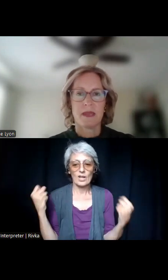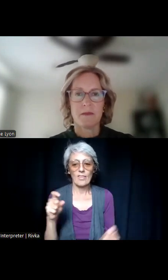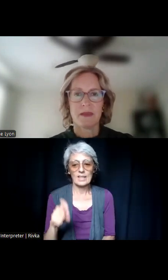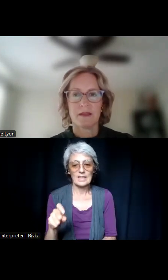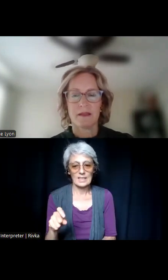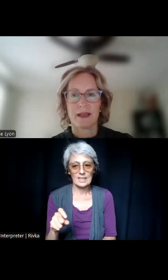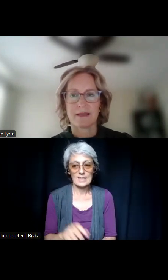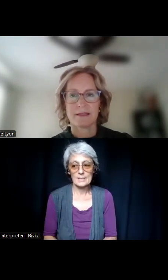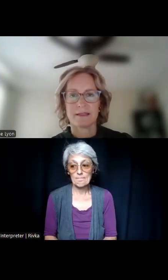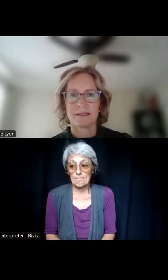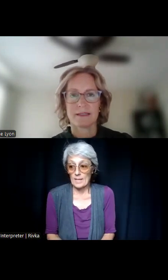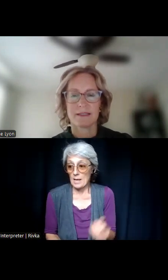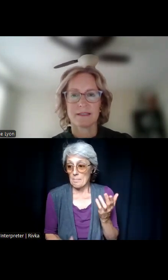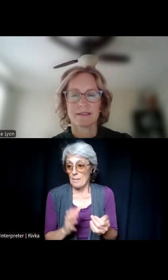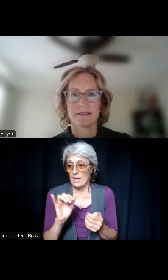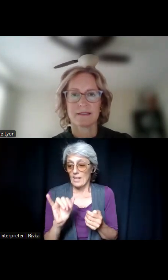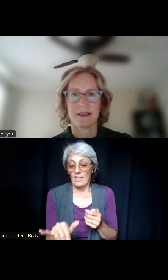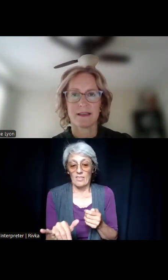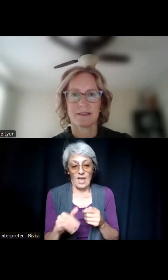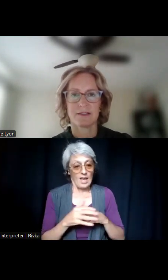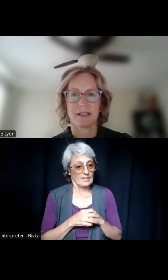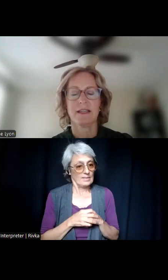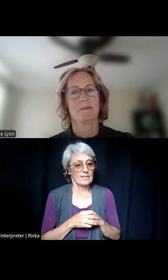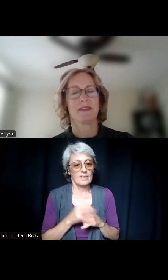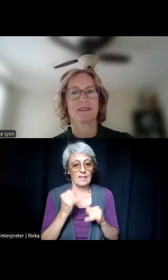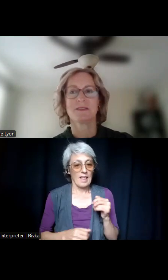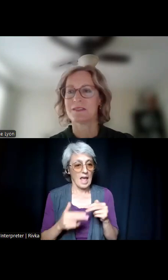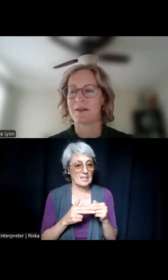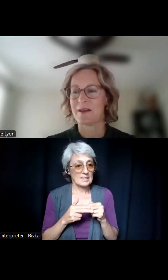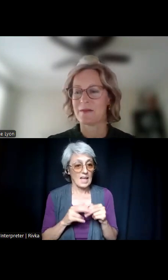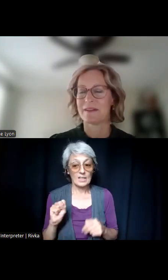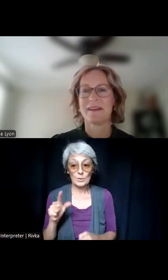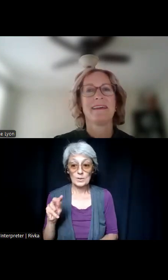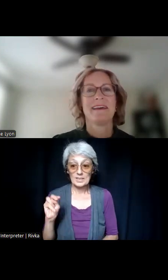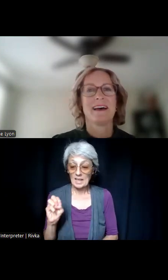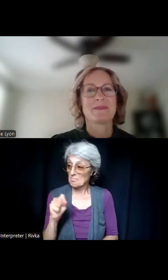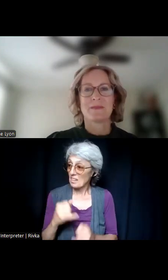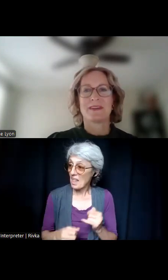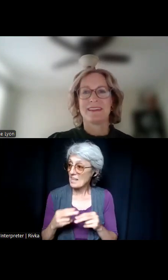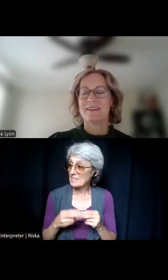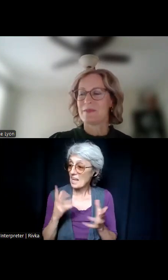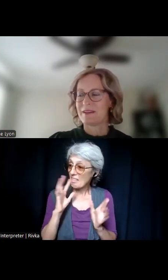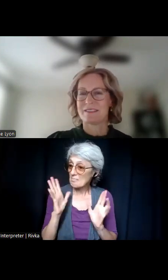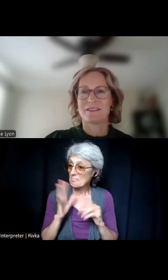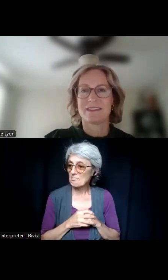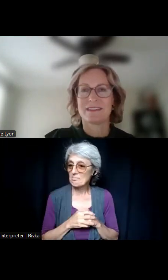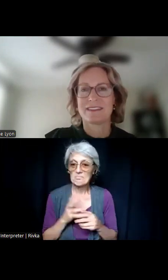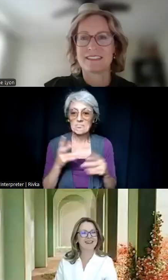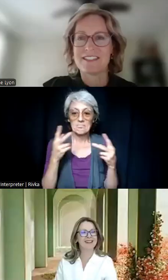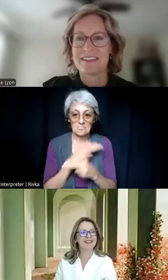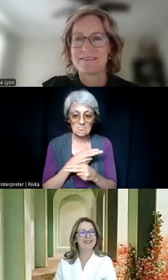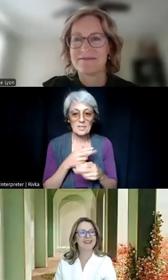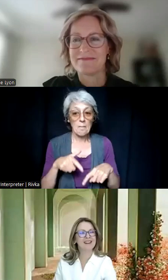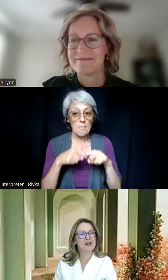So that may be the last slide, Suzanne. Yep, I think so. So I will stop talking and pause for